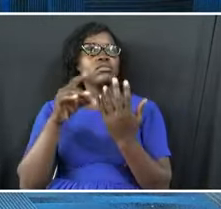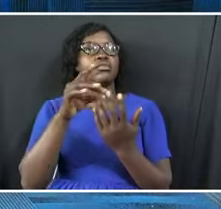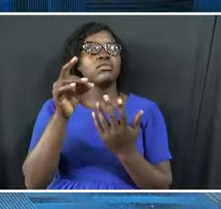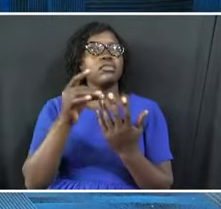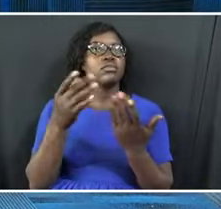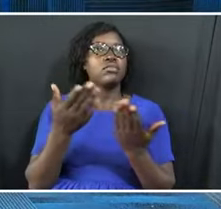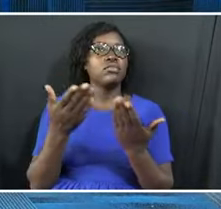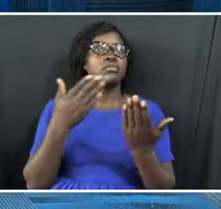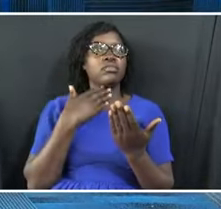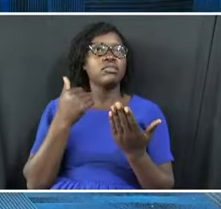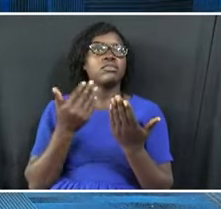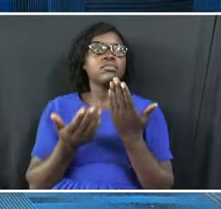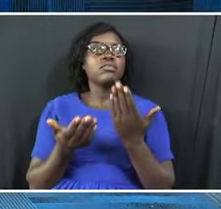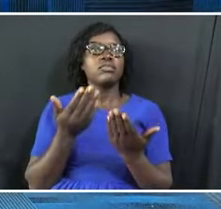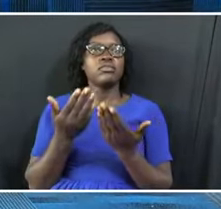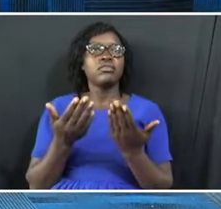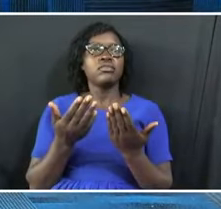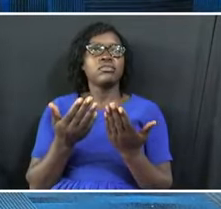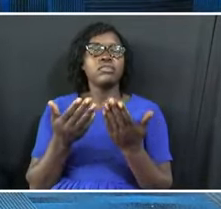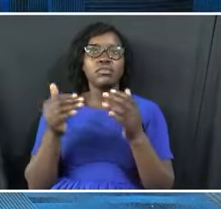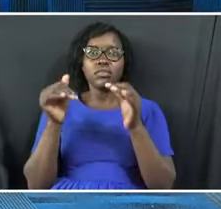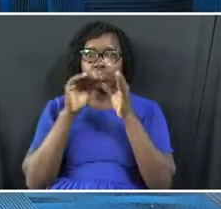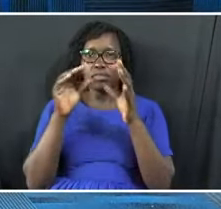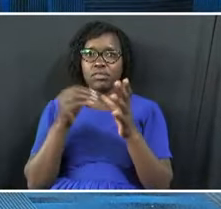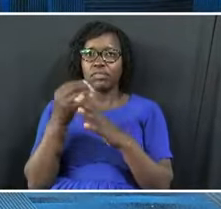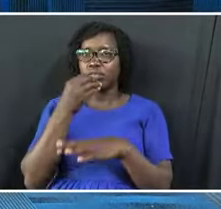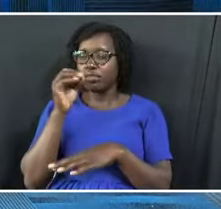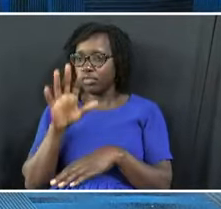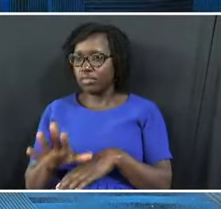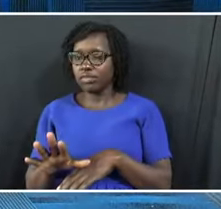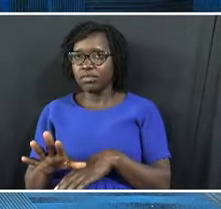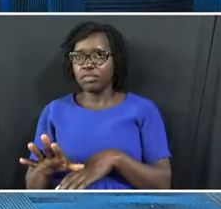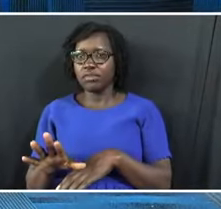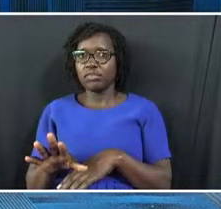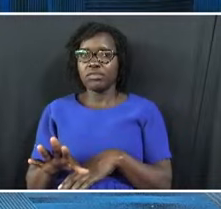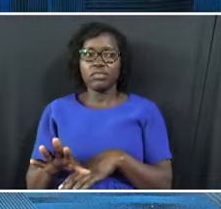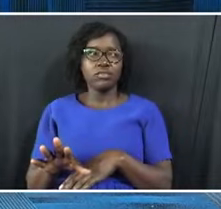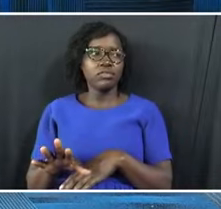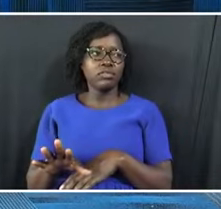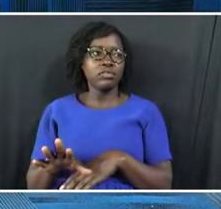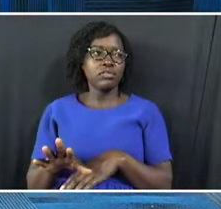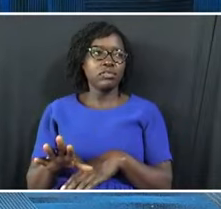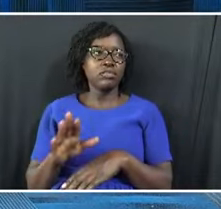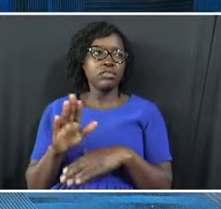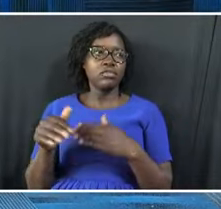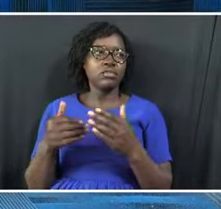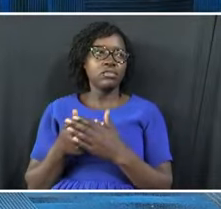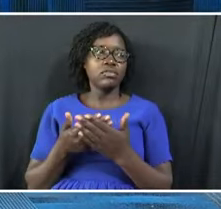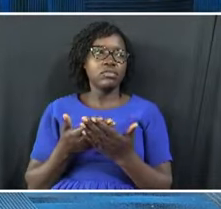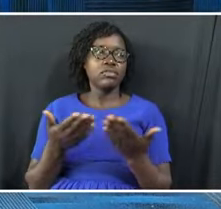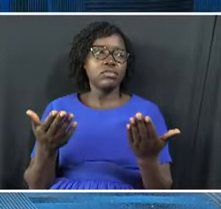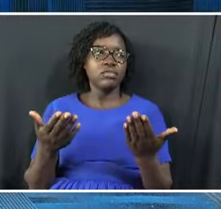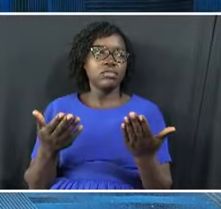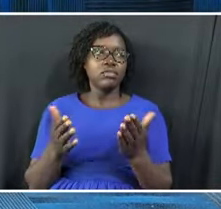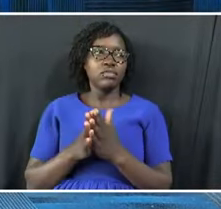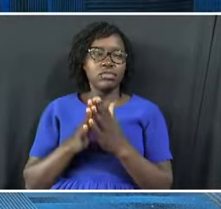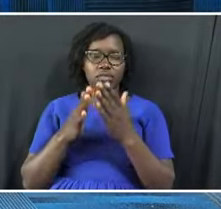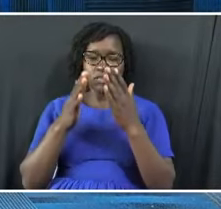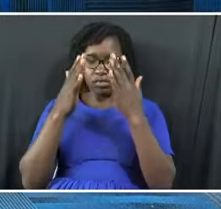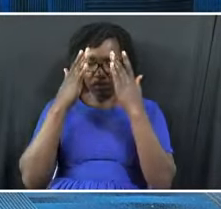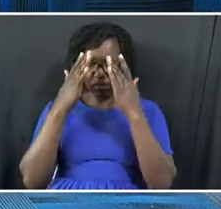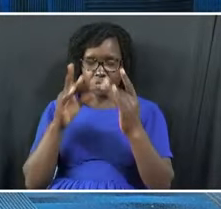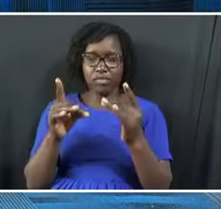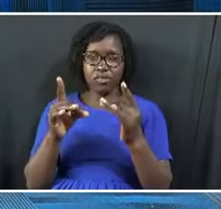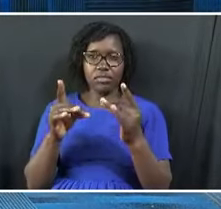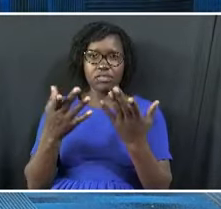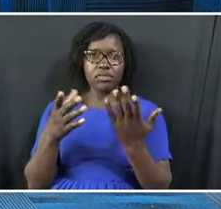we want. Either we want the blessings or we want curses. And all these are determined